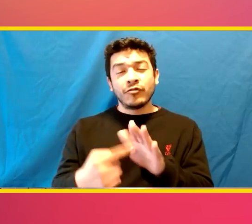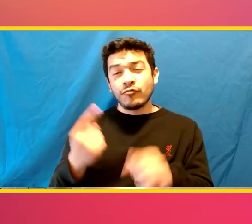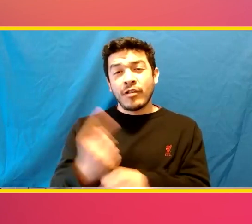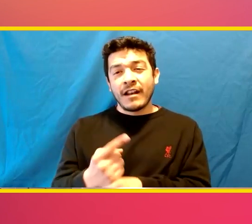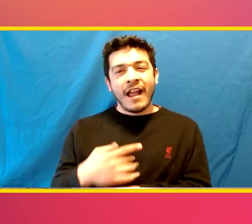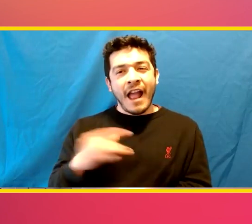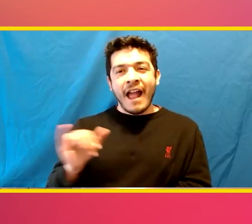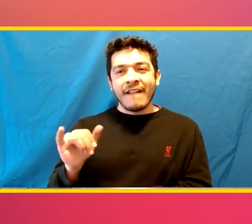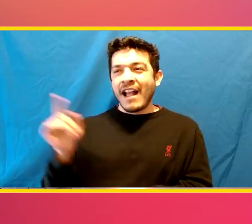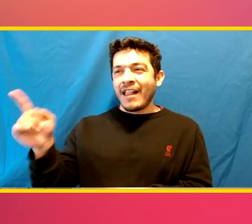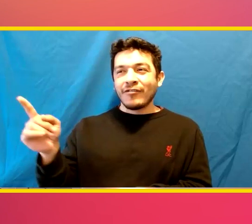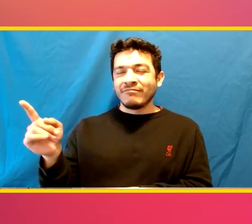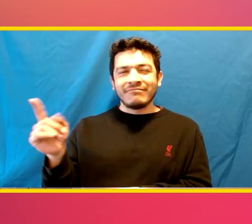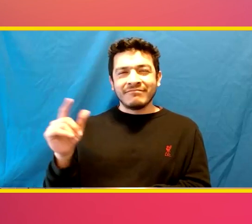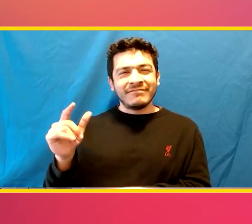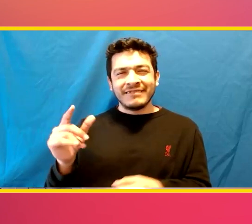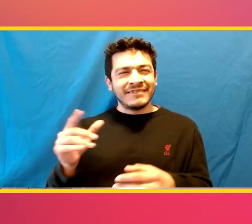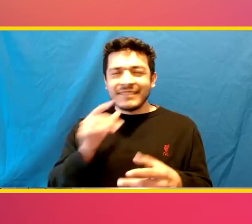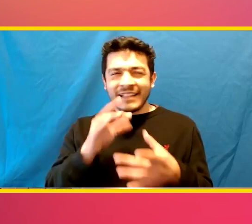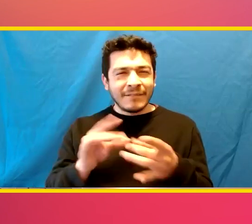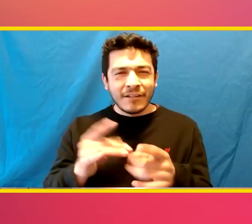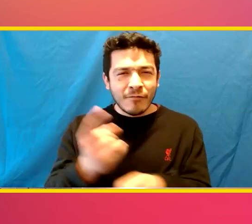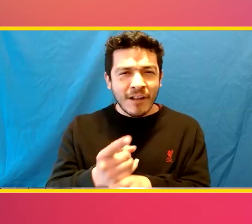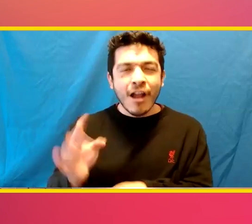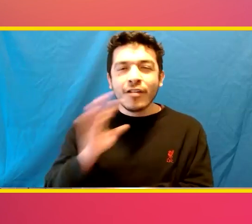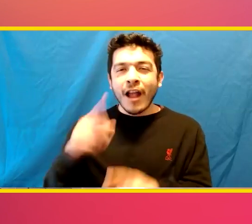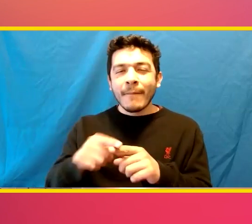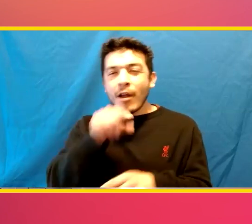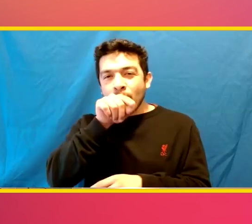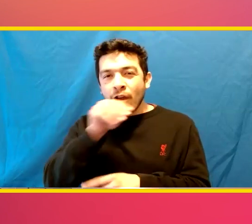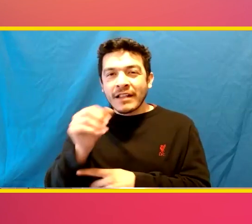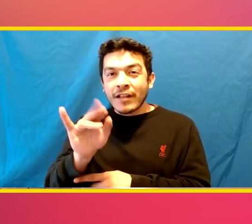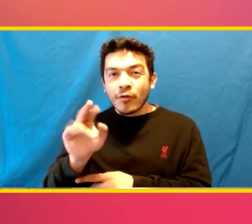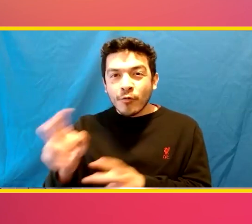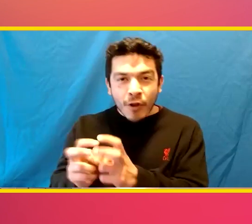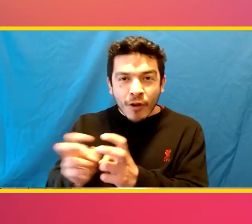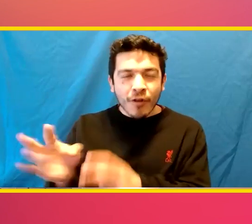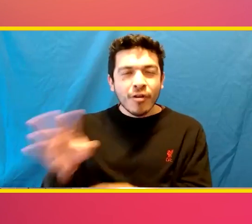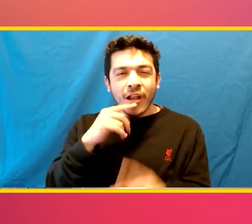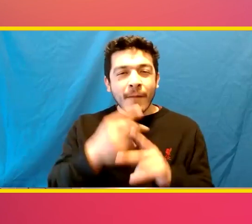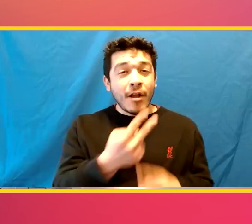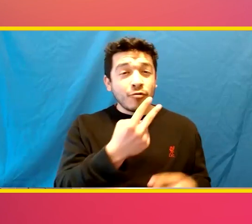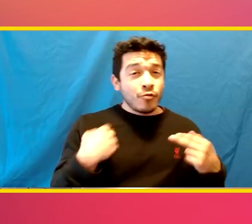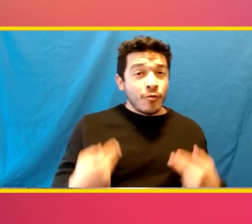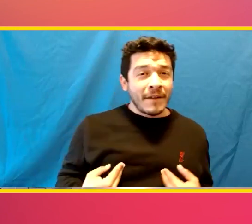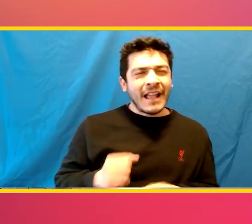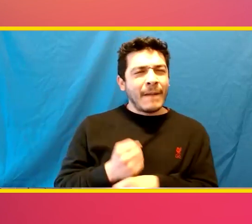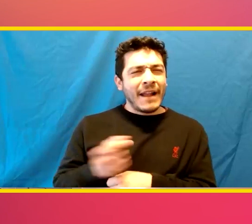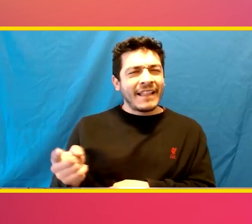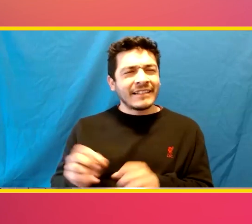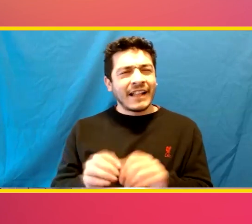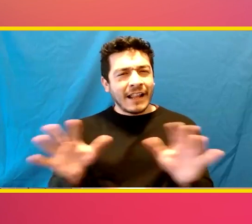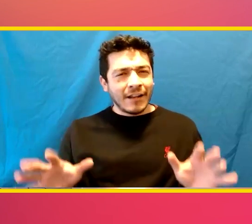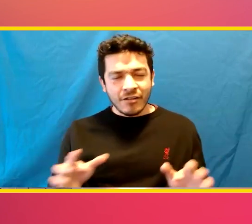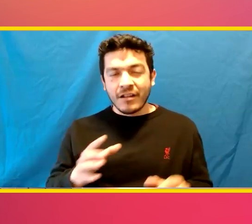you're grasping at straws here. This is talking about birds and a squirrel. You're talking about two humans. Make it make sense. And I spent